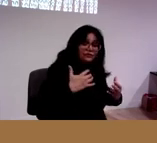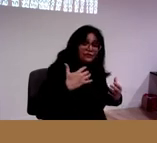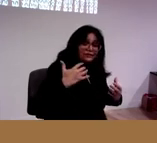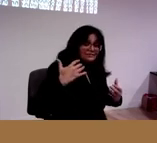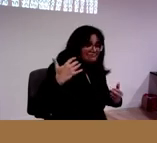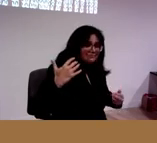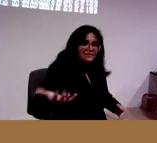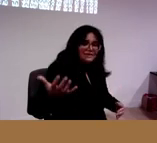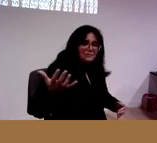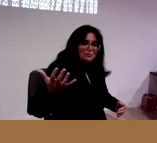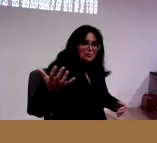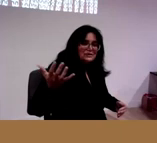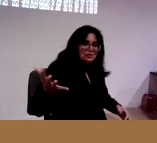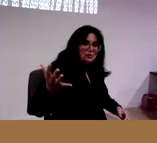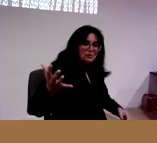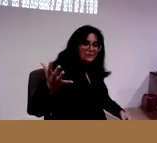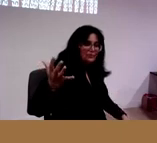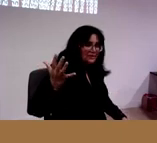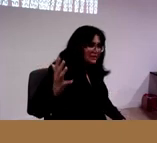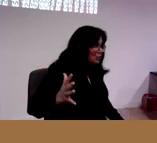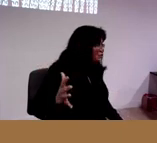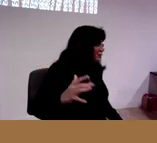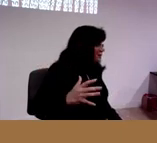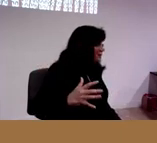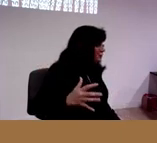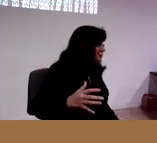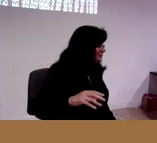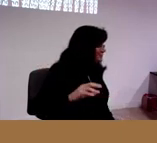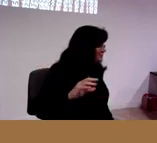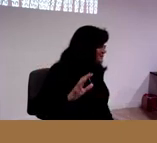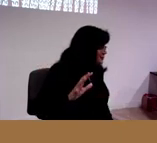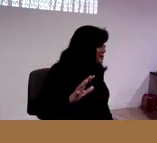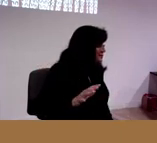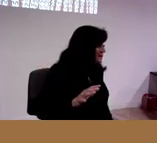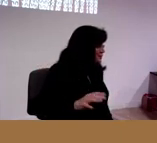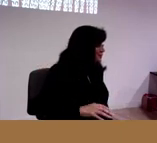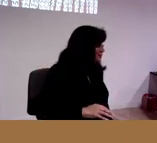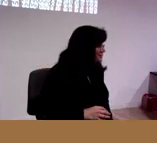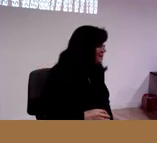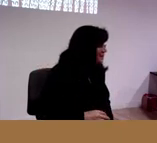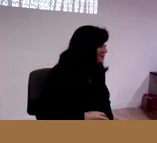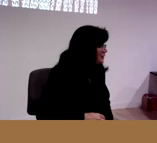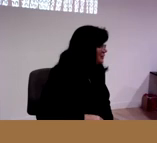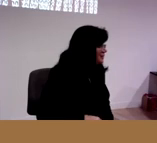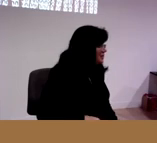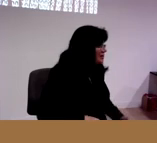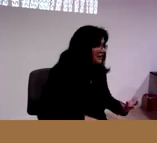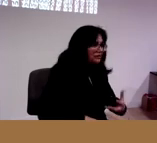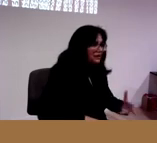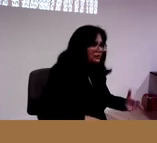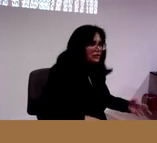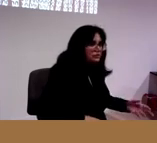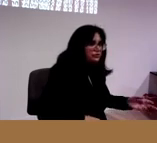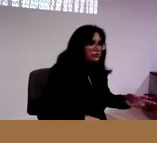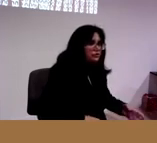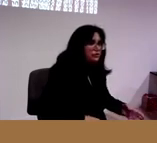And yeah, we're still one generation on, still having to have that argument. I don't